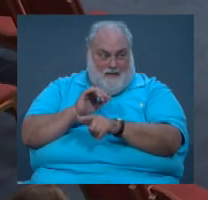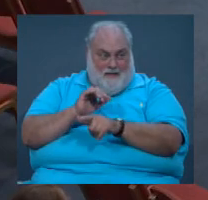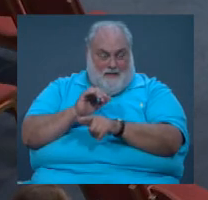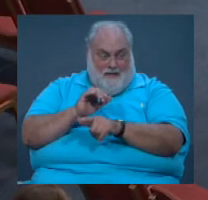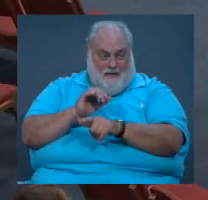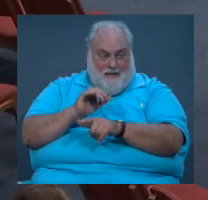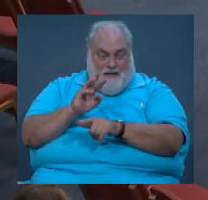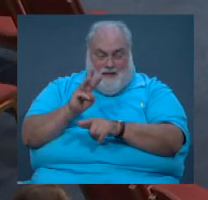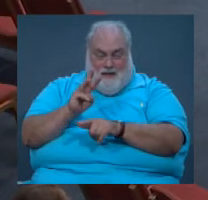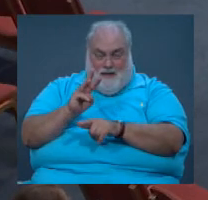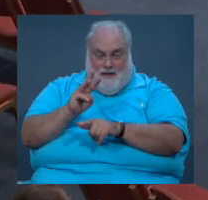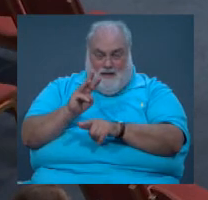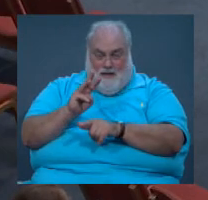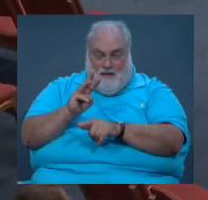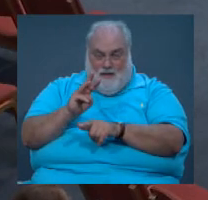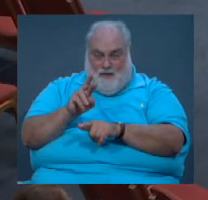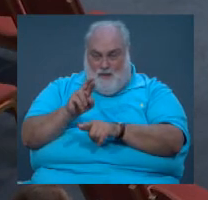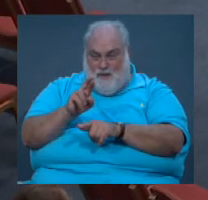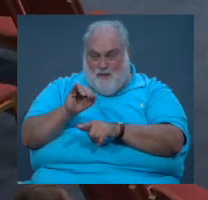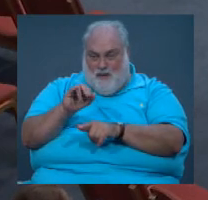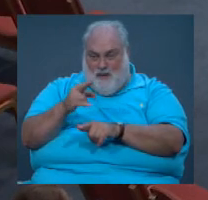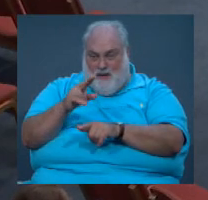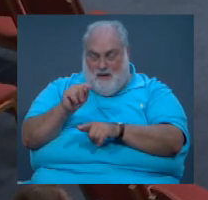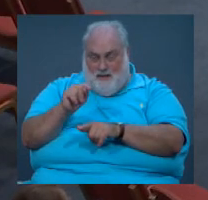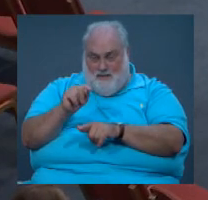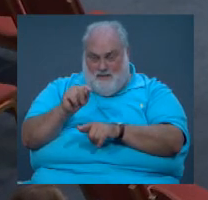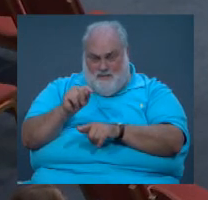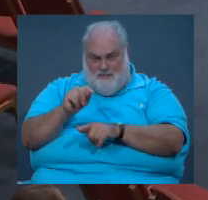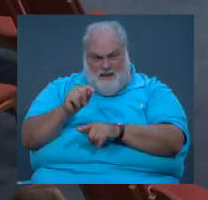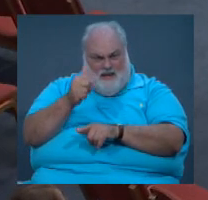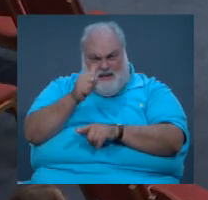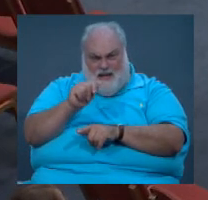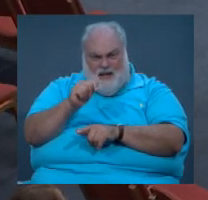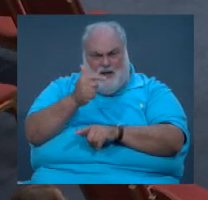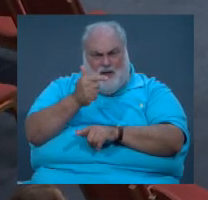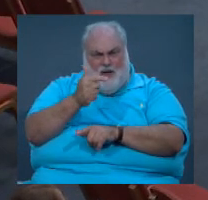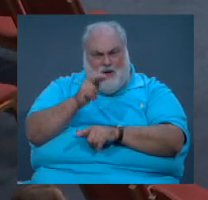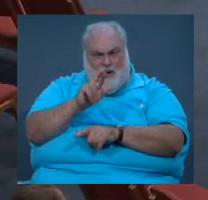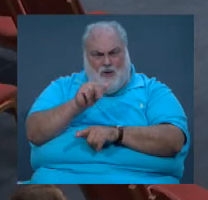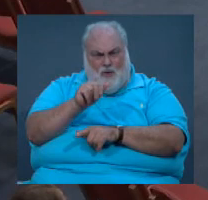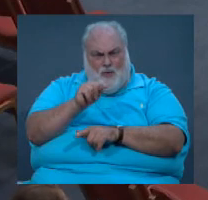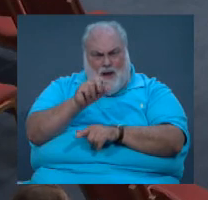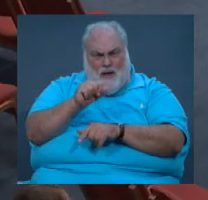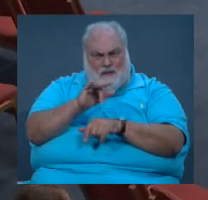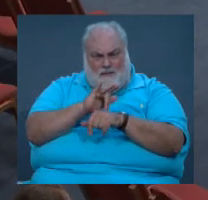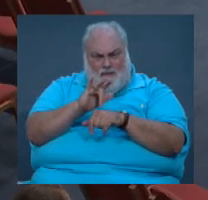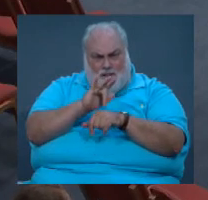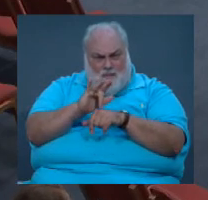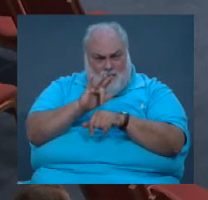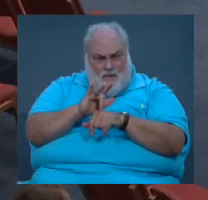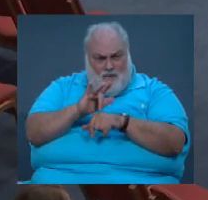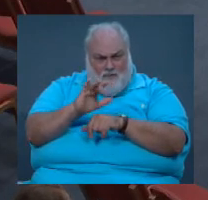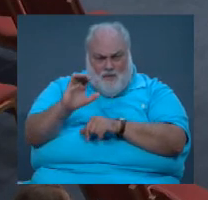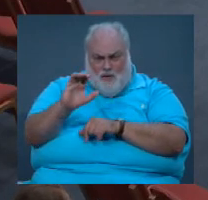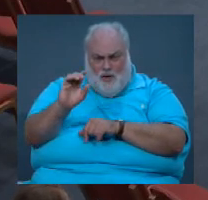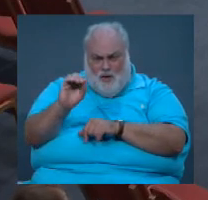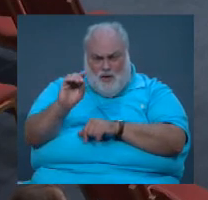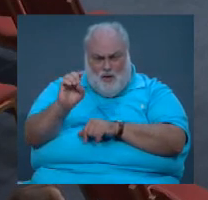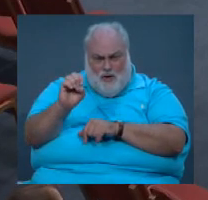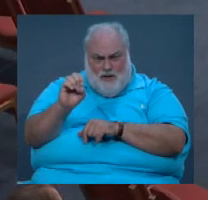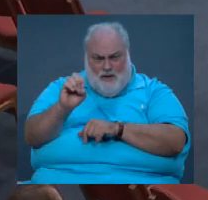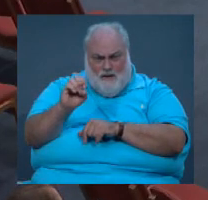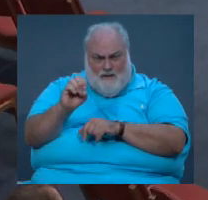ask questions. This is a long shot. But are there any grants available for code enforcement